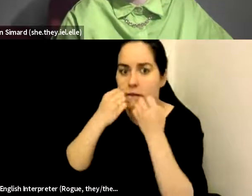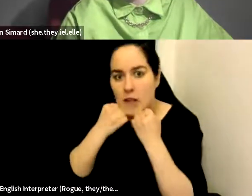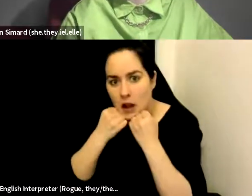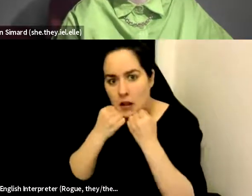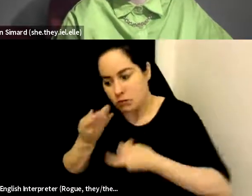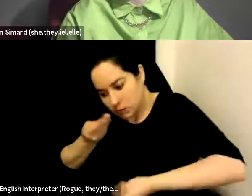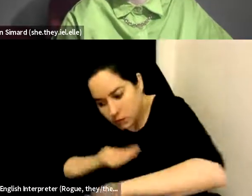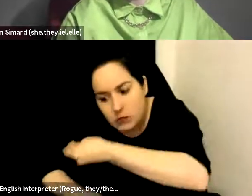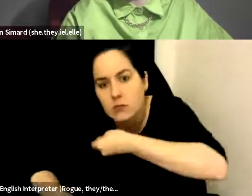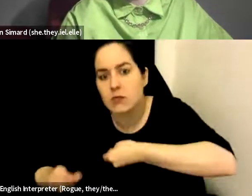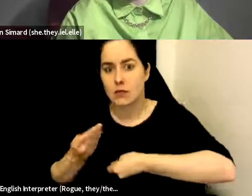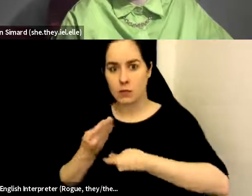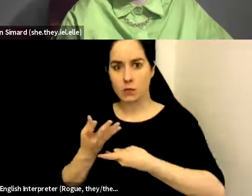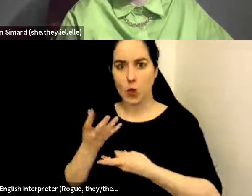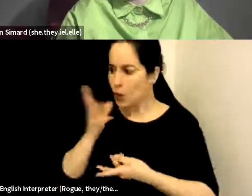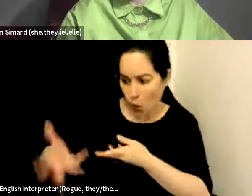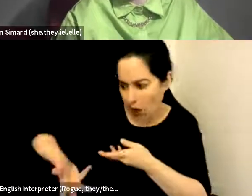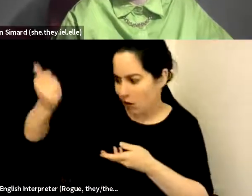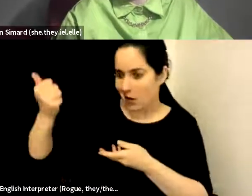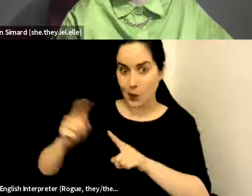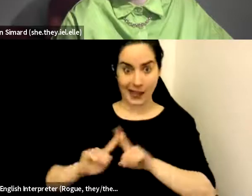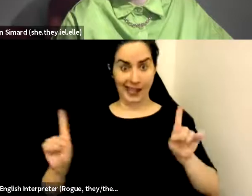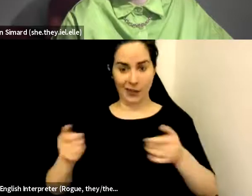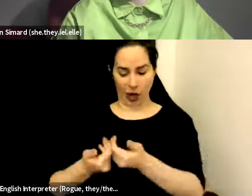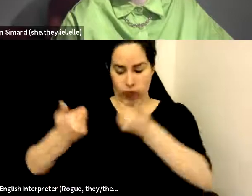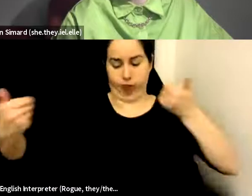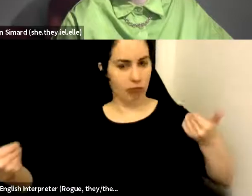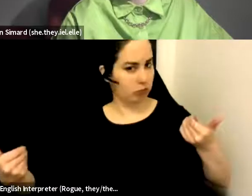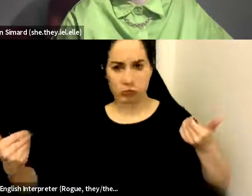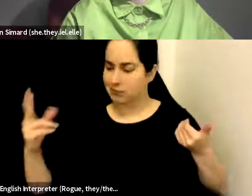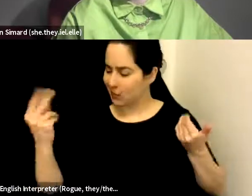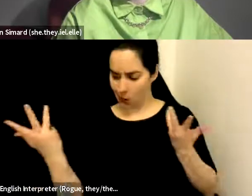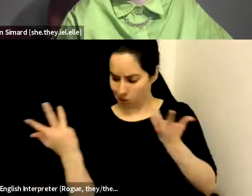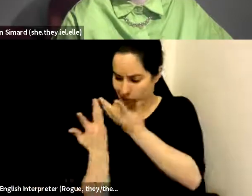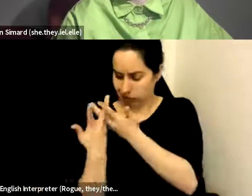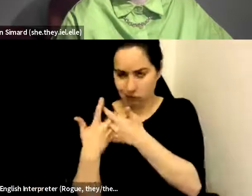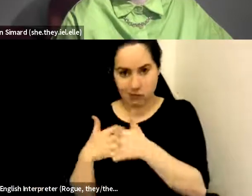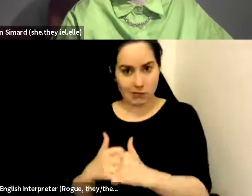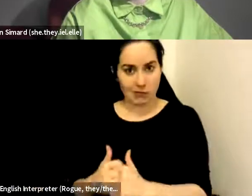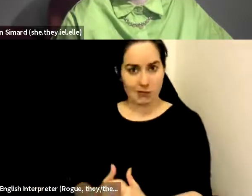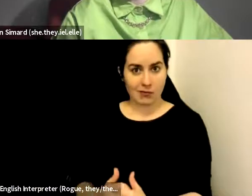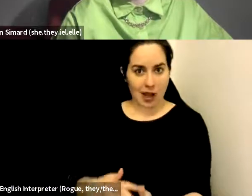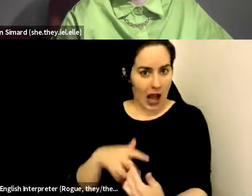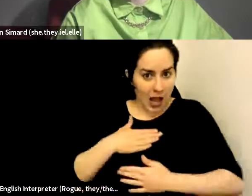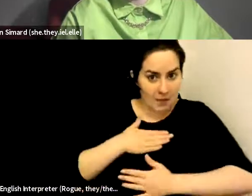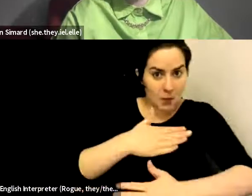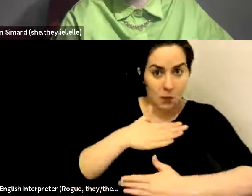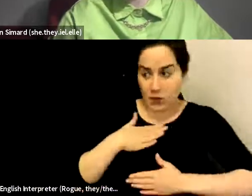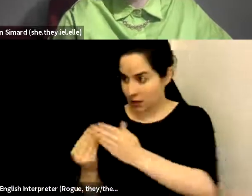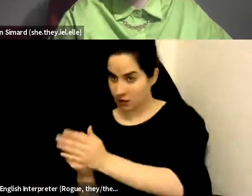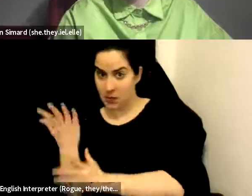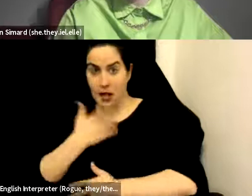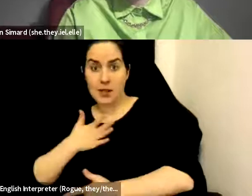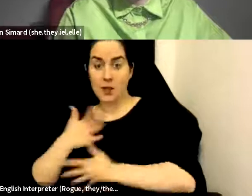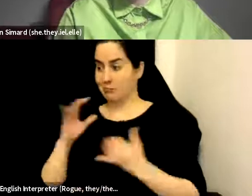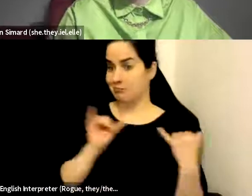it. That we're no different from it. That's the same breathing. I breathe like the plants breathe. I have